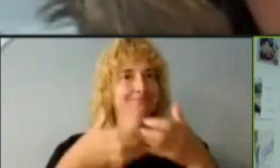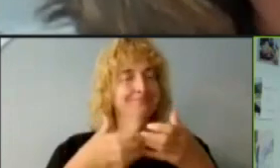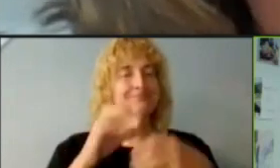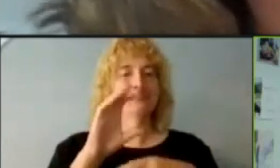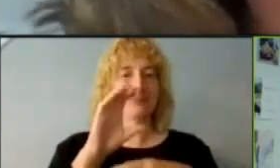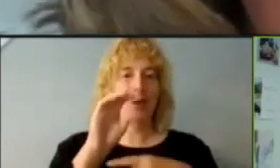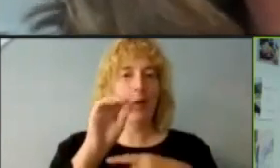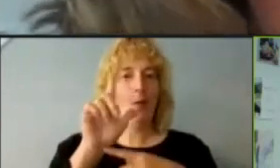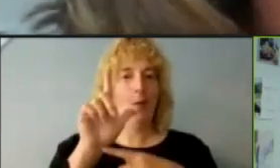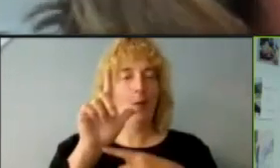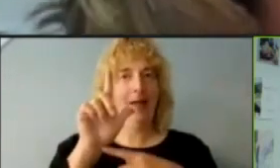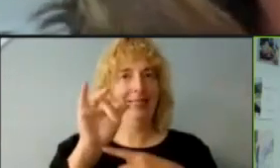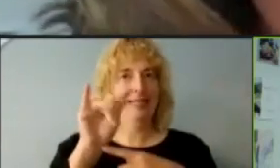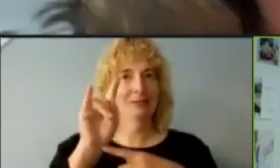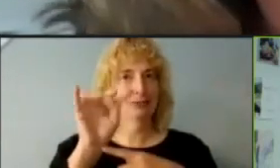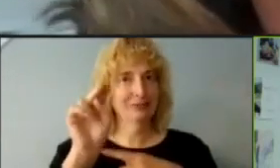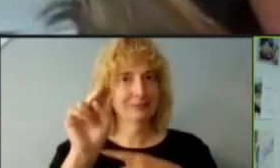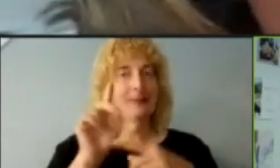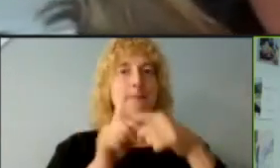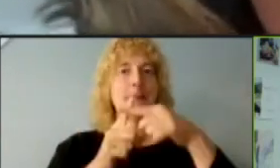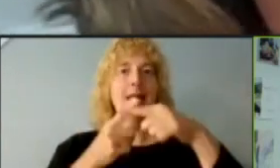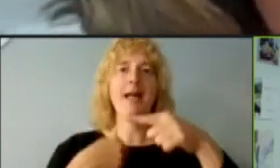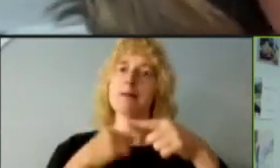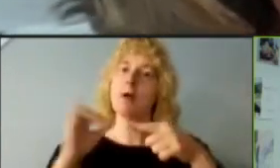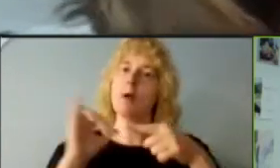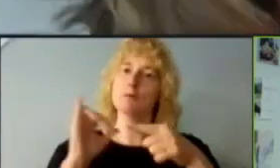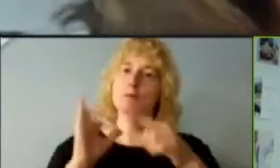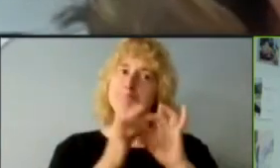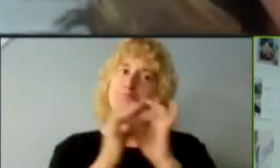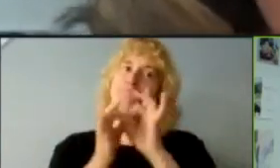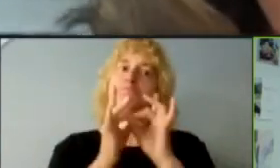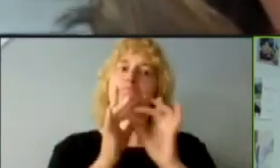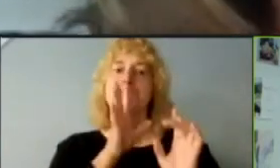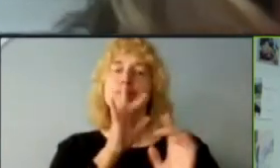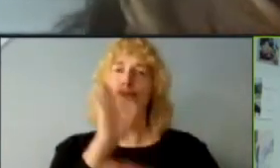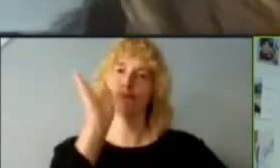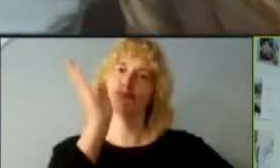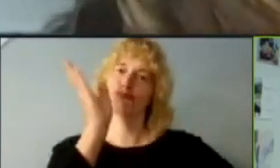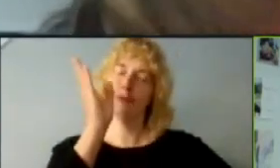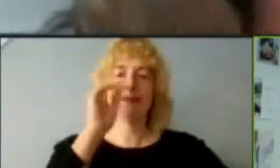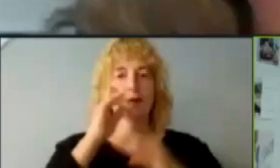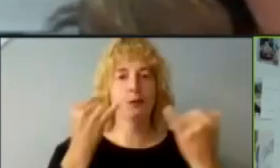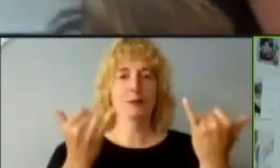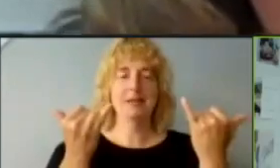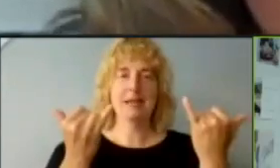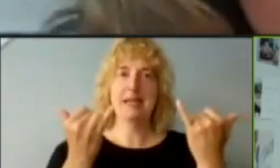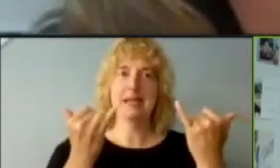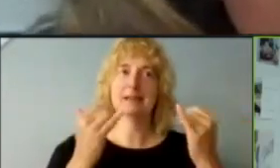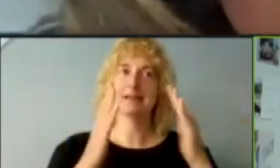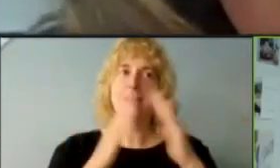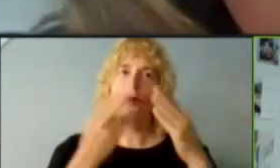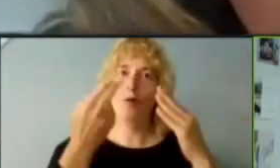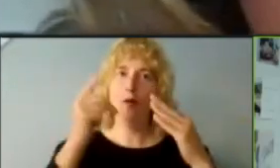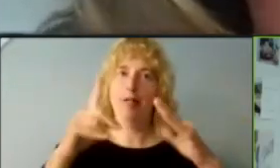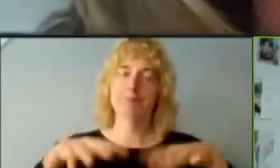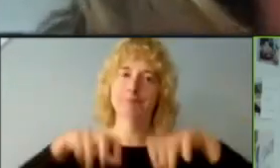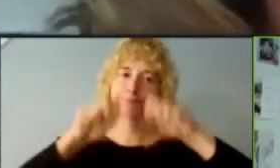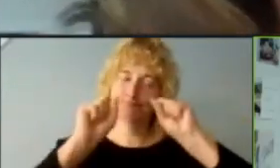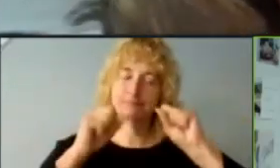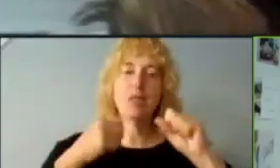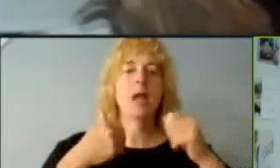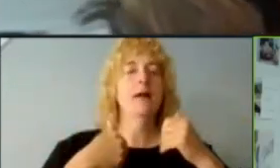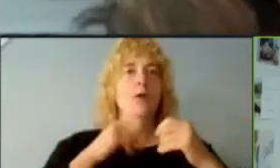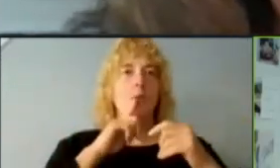I'm the co-moderator for today's town hall. And we've got an exciting lineup of speakers